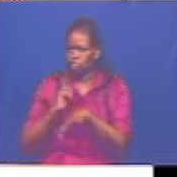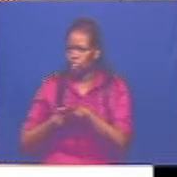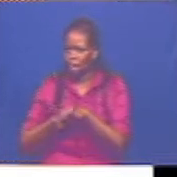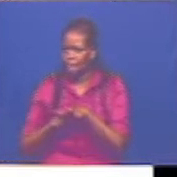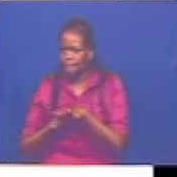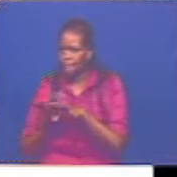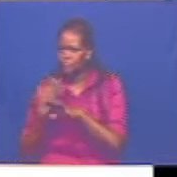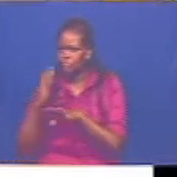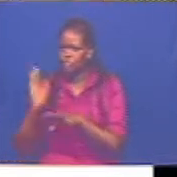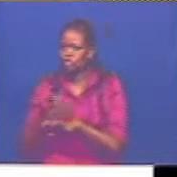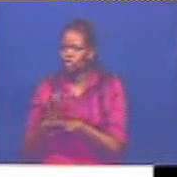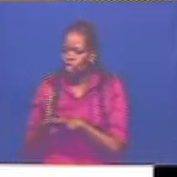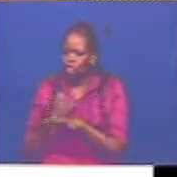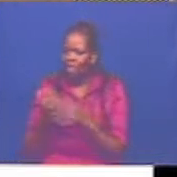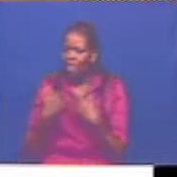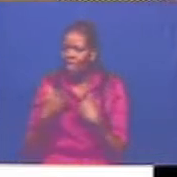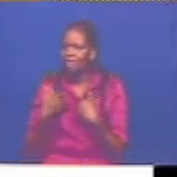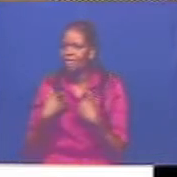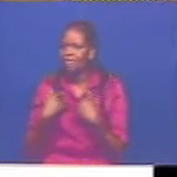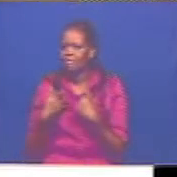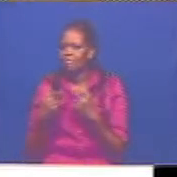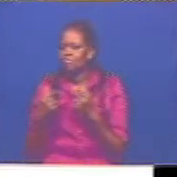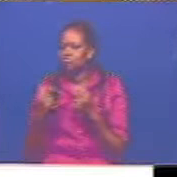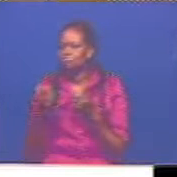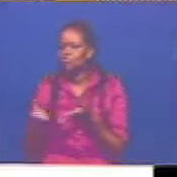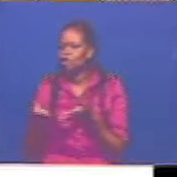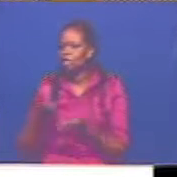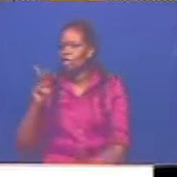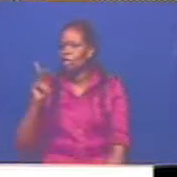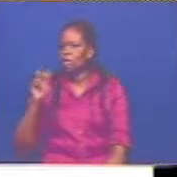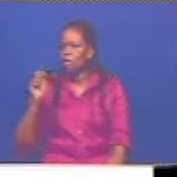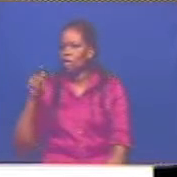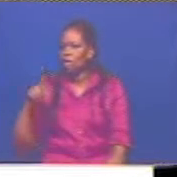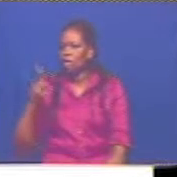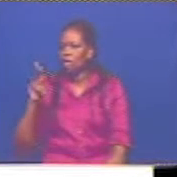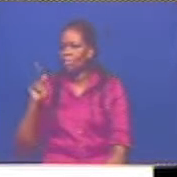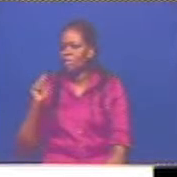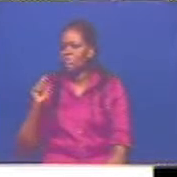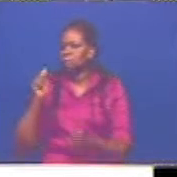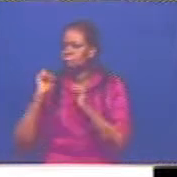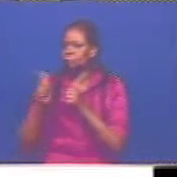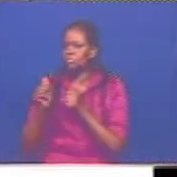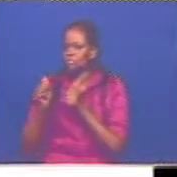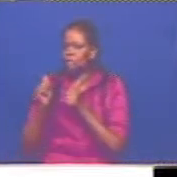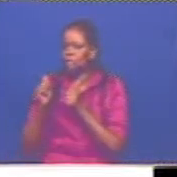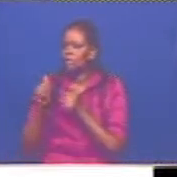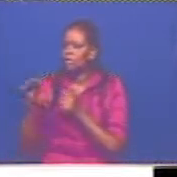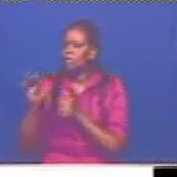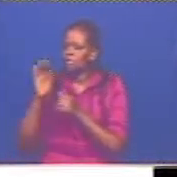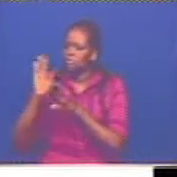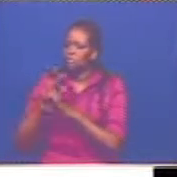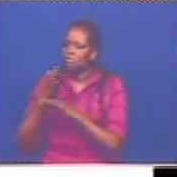zilikuwa zimeenda sana, lakini hata sasa hivi ukifanya kapuka ina hit. Watu wamekuja hapo wamechukua hiyo kapuka kaenda hata